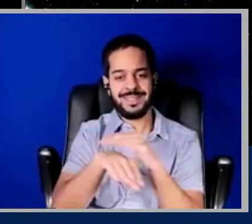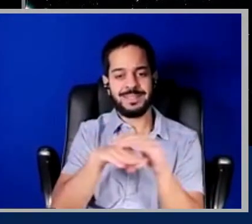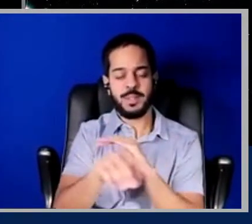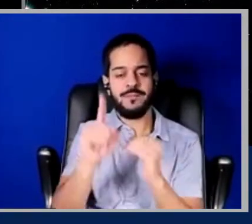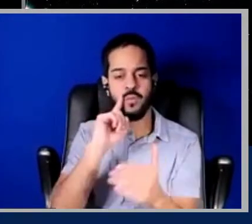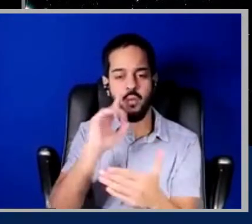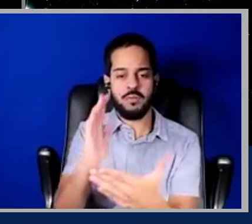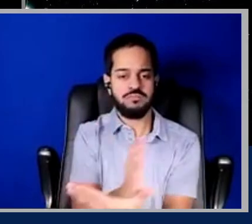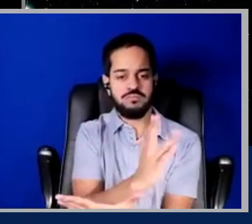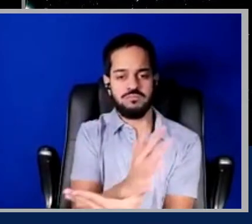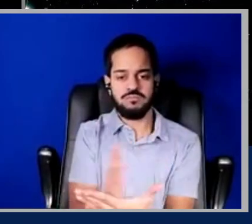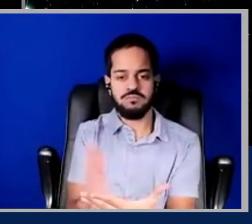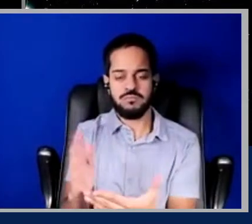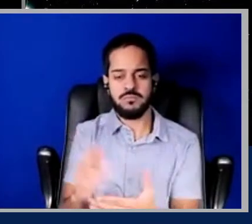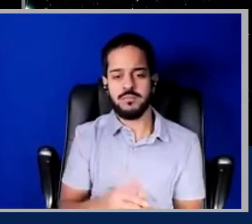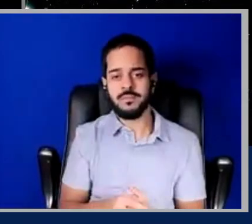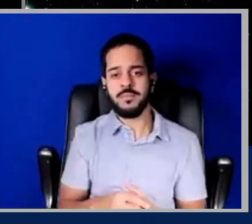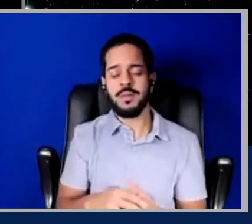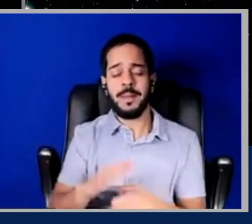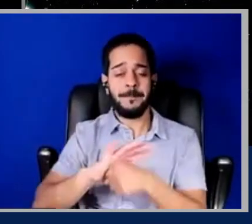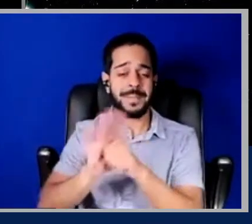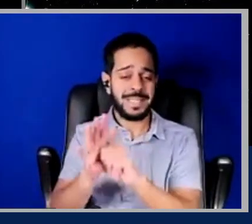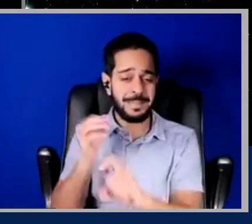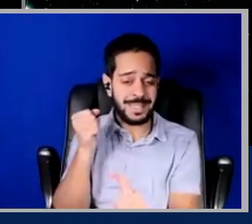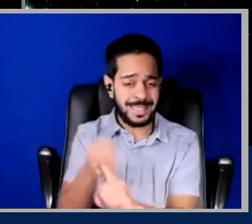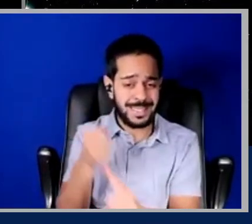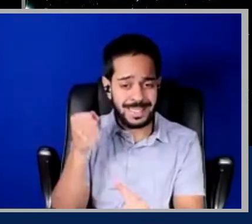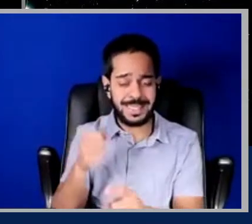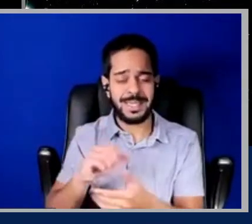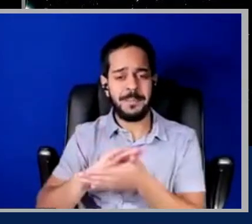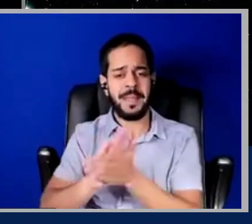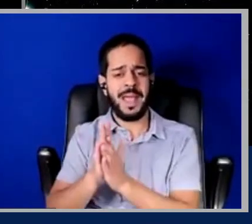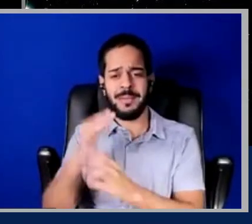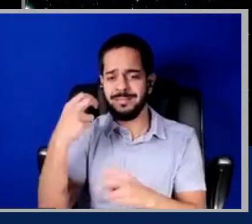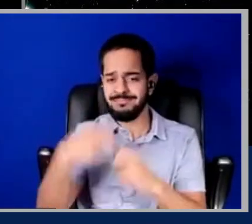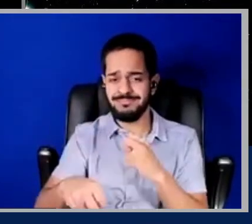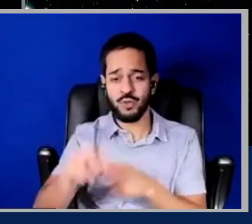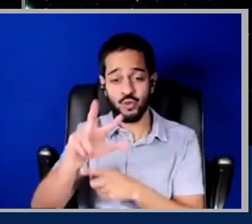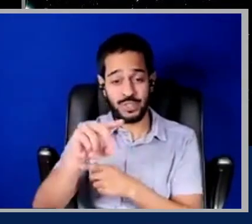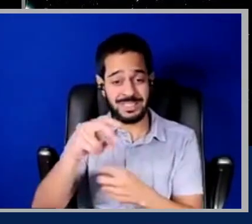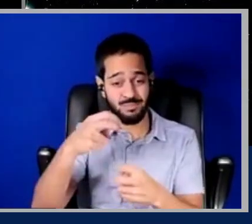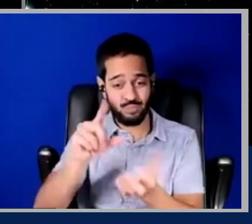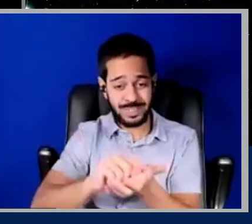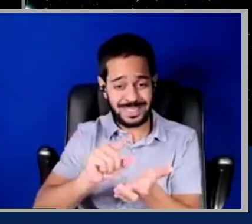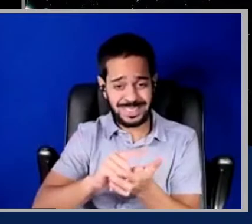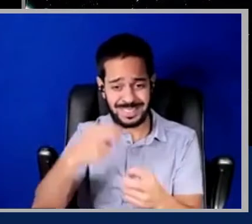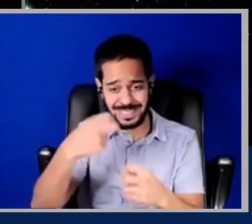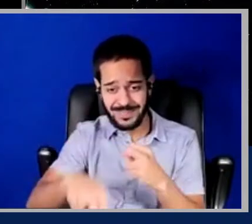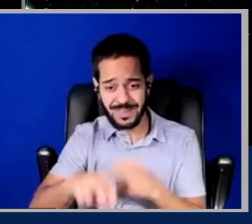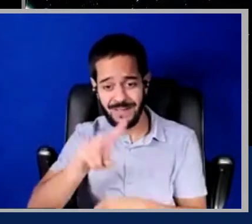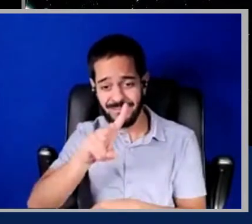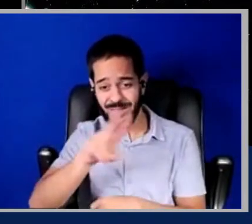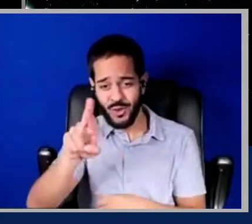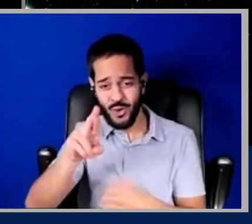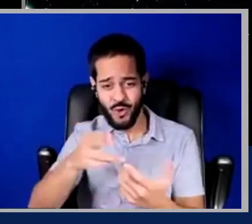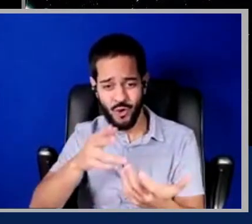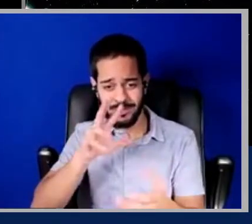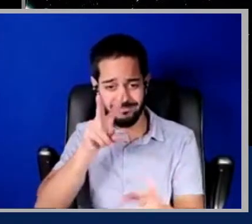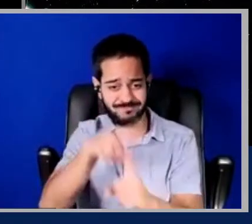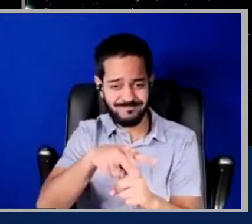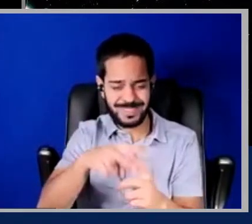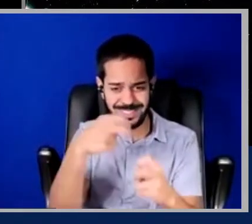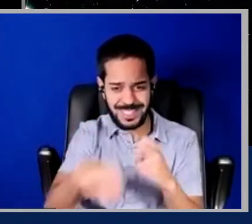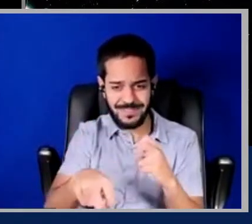hit and VR became difficult, 3D printing became difficult. And so I looked for ways to make